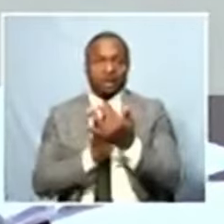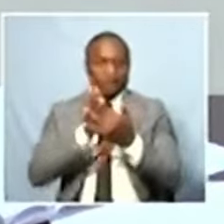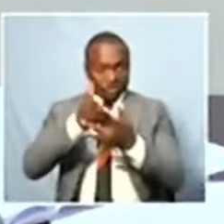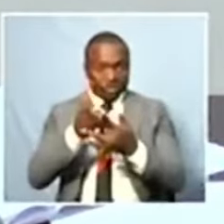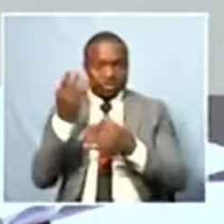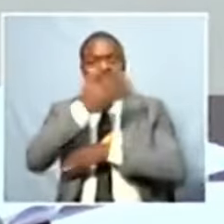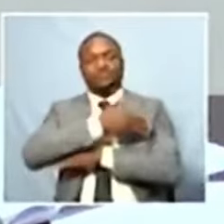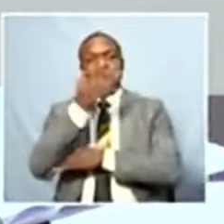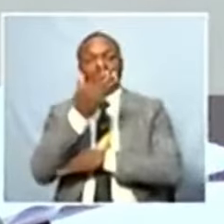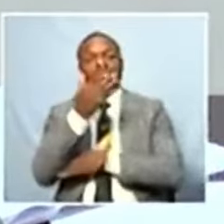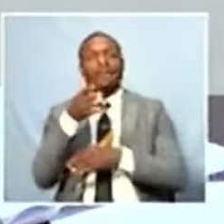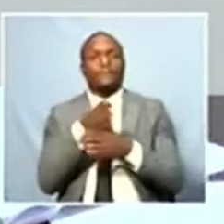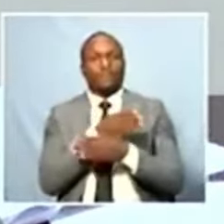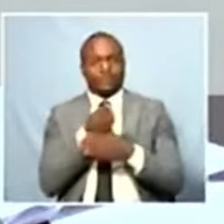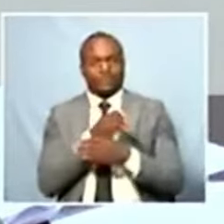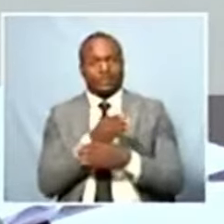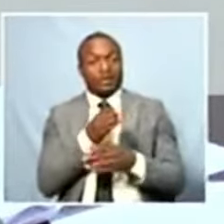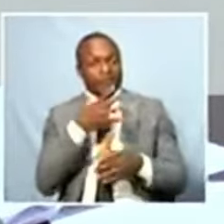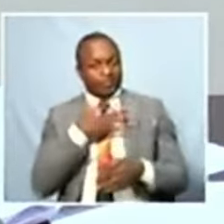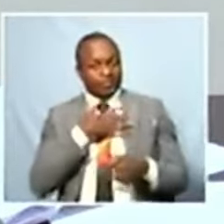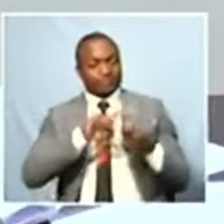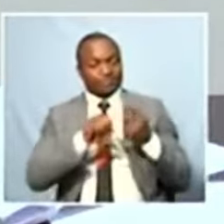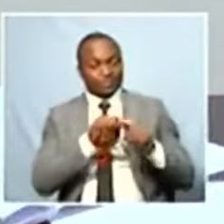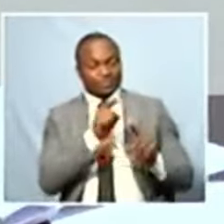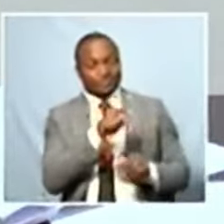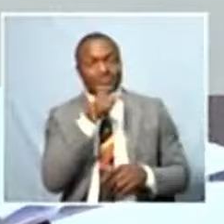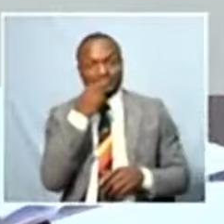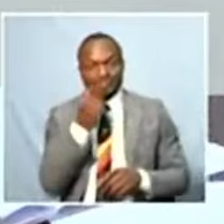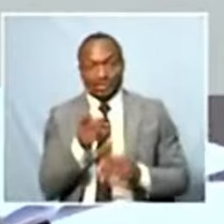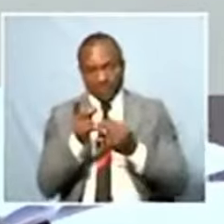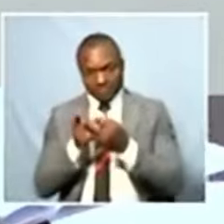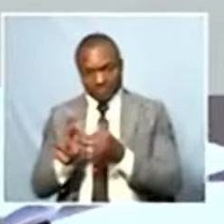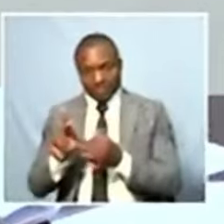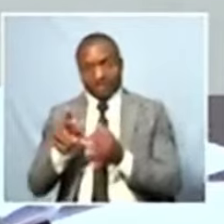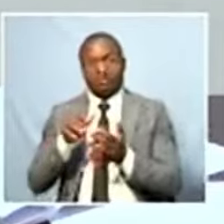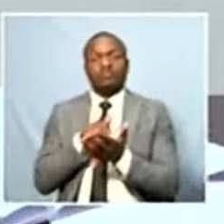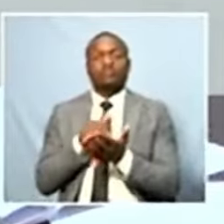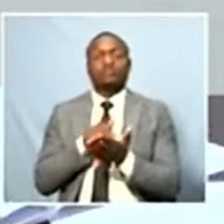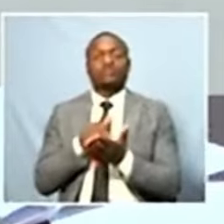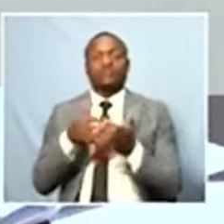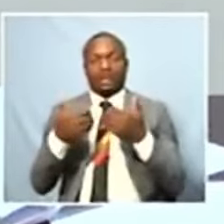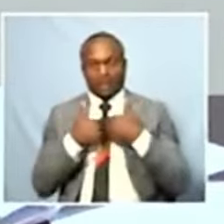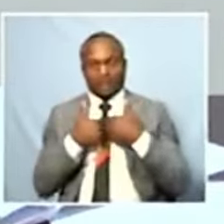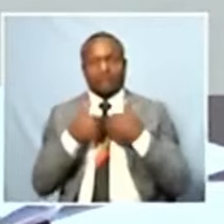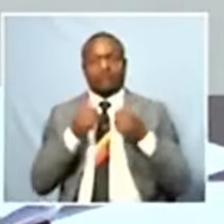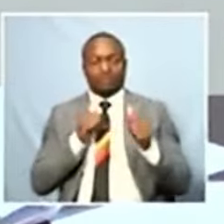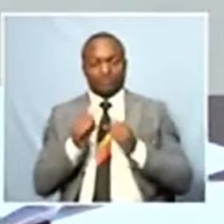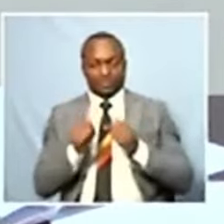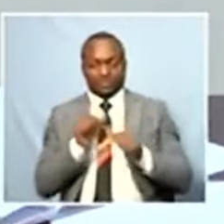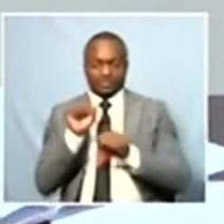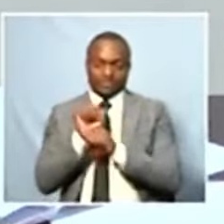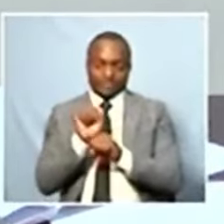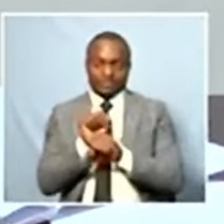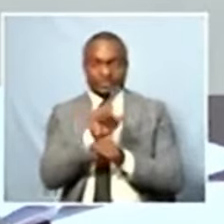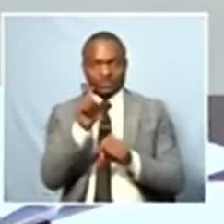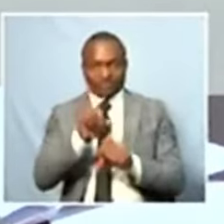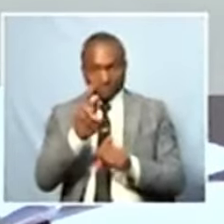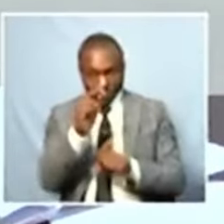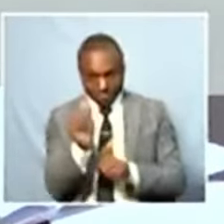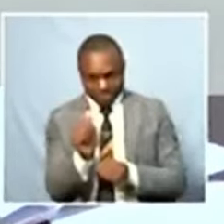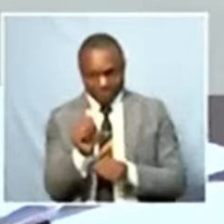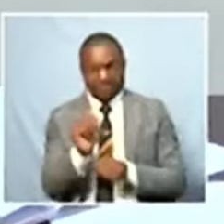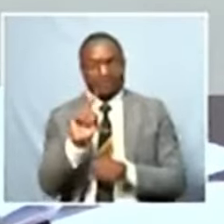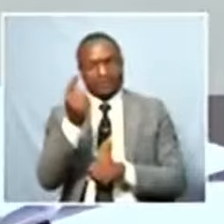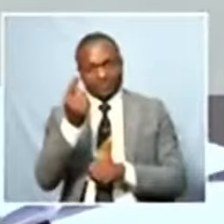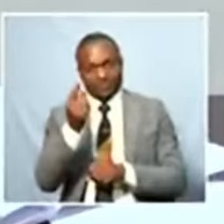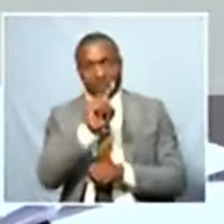the fundamental issue, like my colleague has indicated, is that part of the weakness we have in our administrative operations of ZRA is that, first